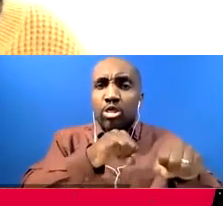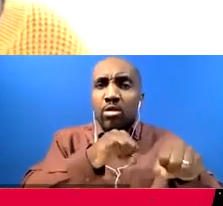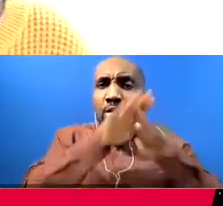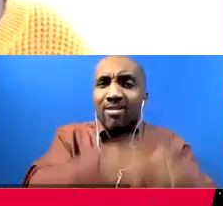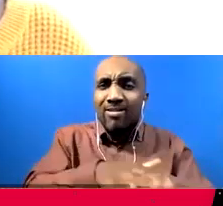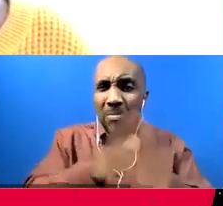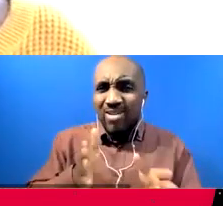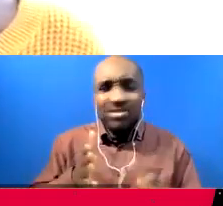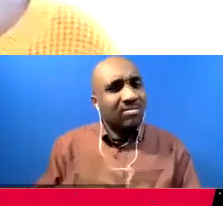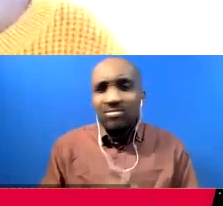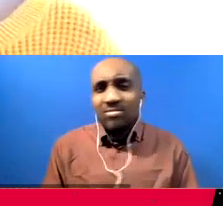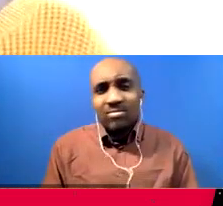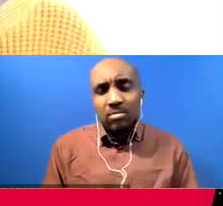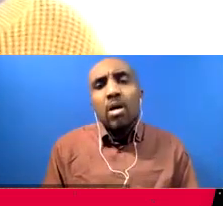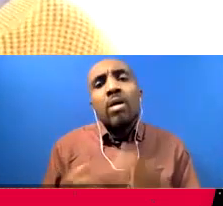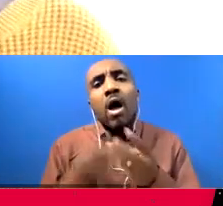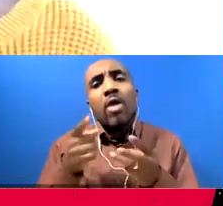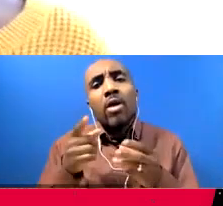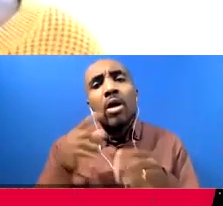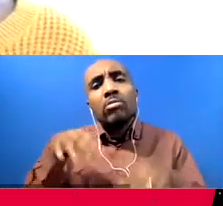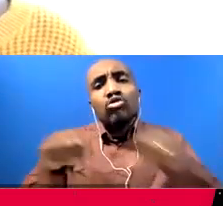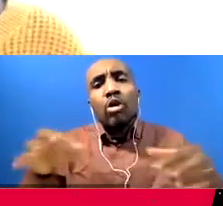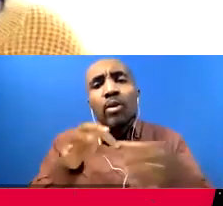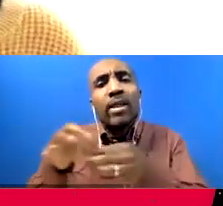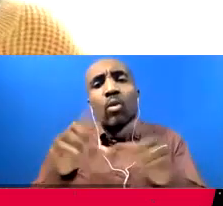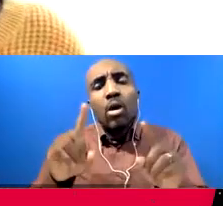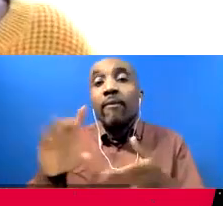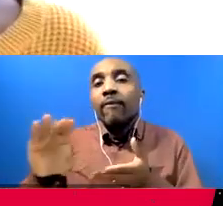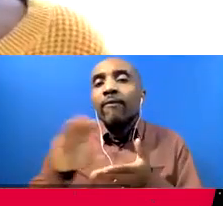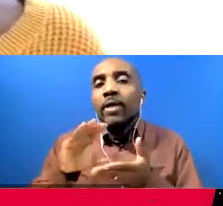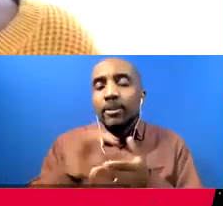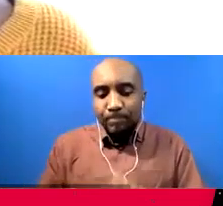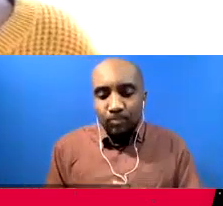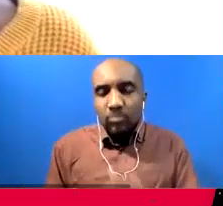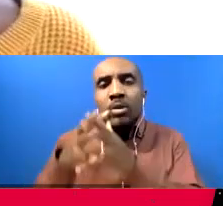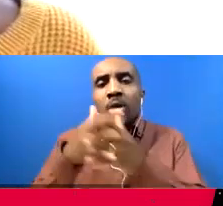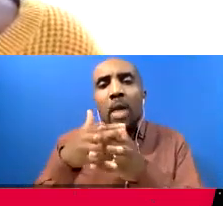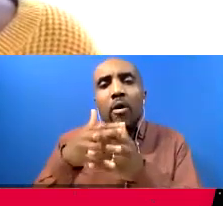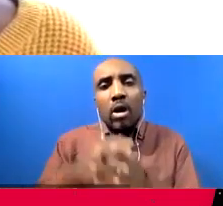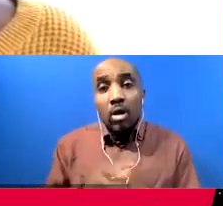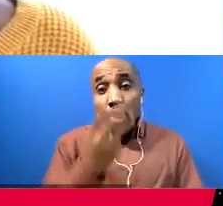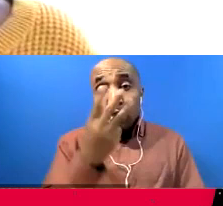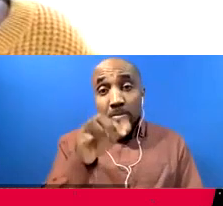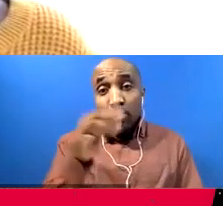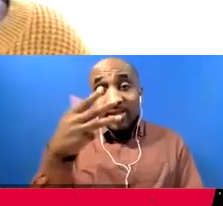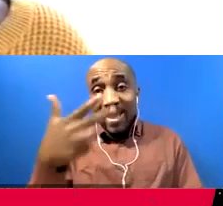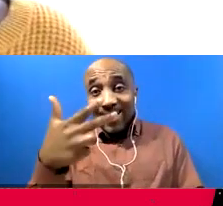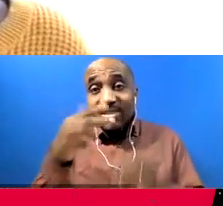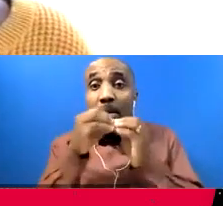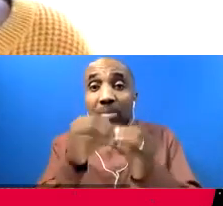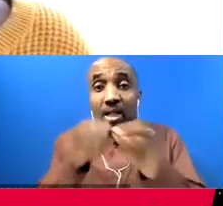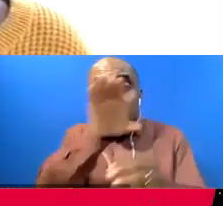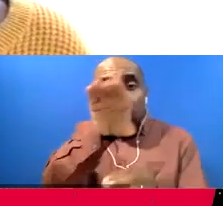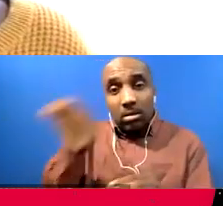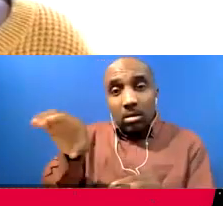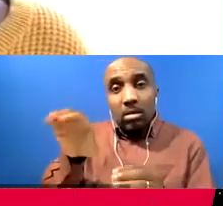military. Another way that our struggles are connected explicitly is through funding. So the US currently gives $3.8 billion to the Israeli